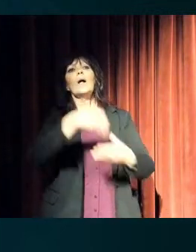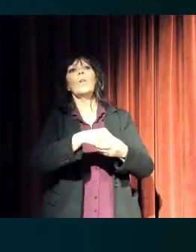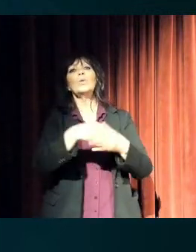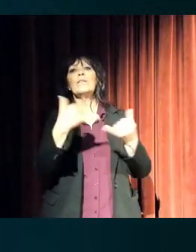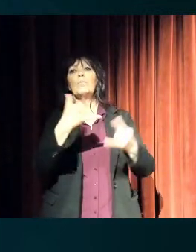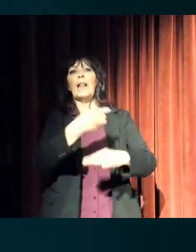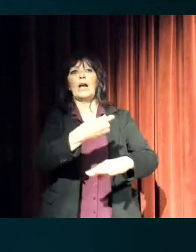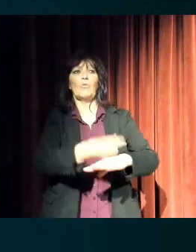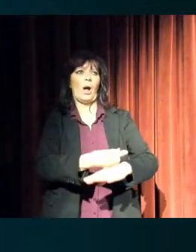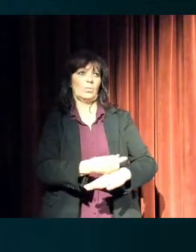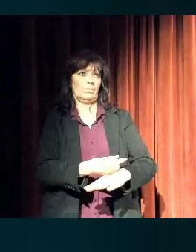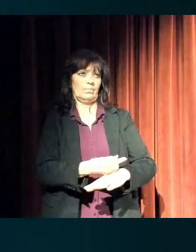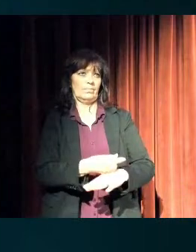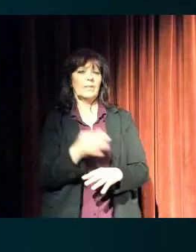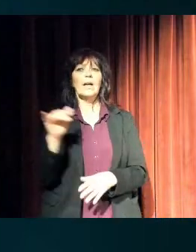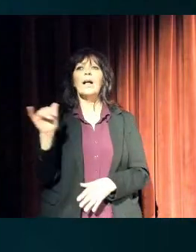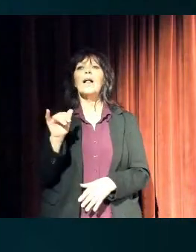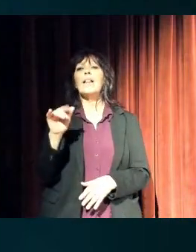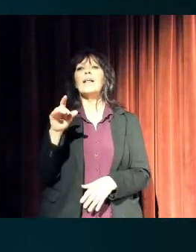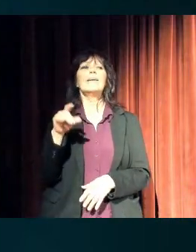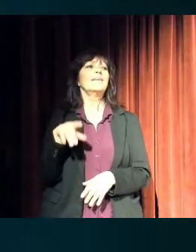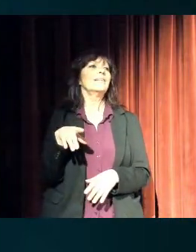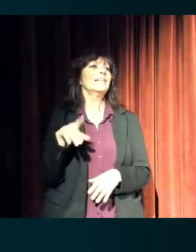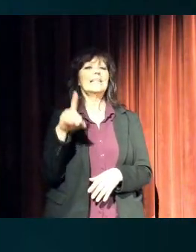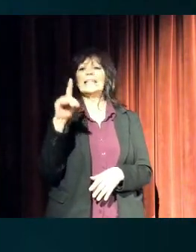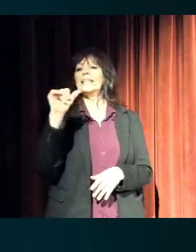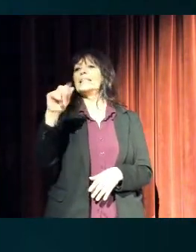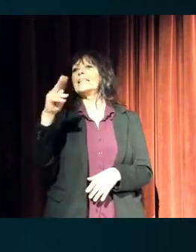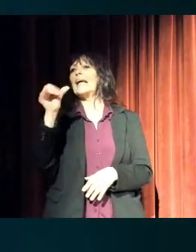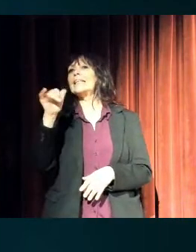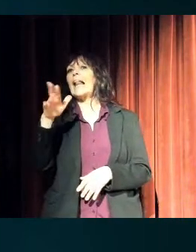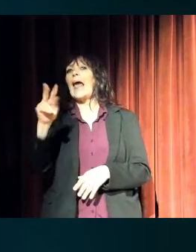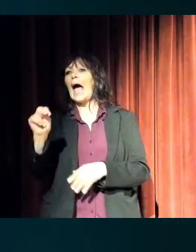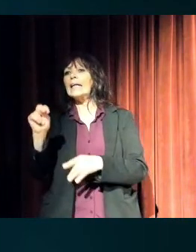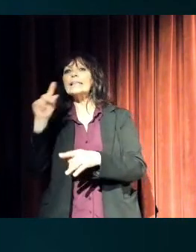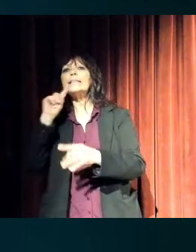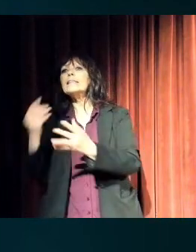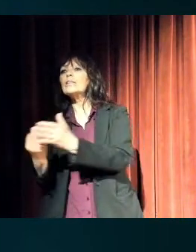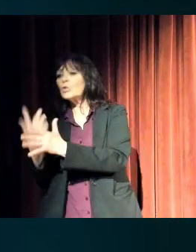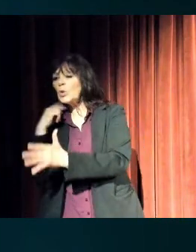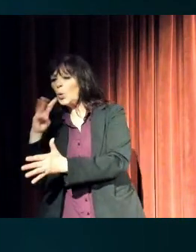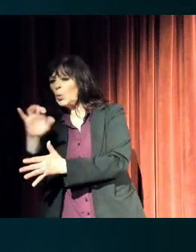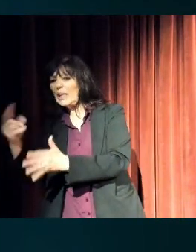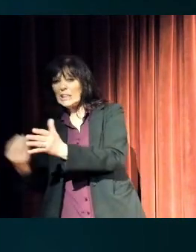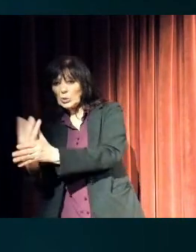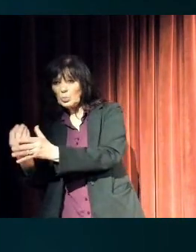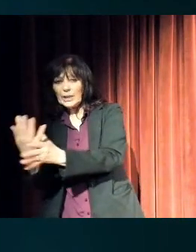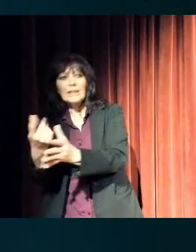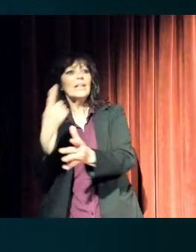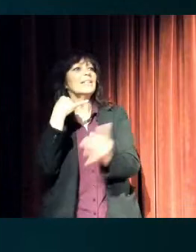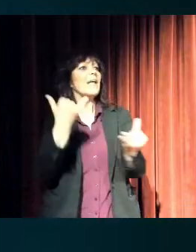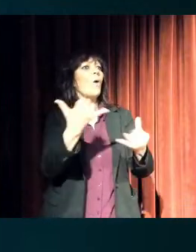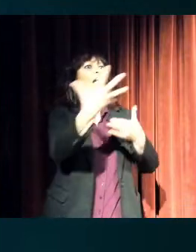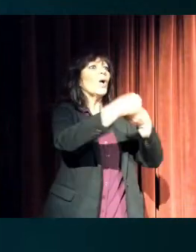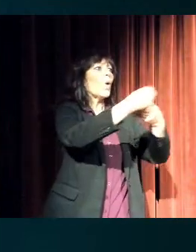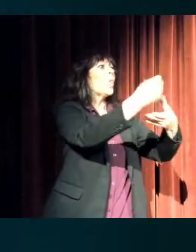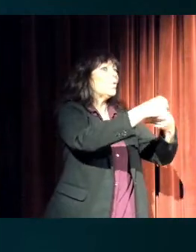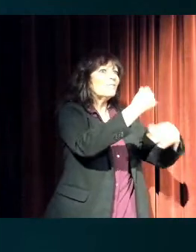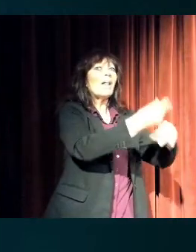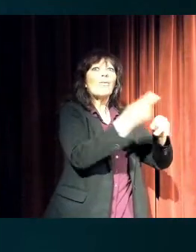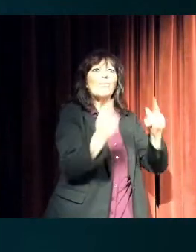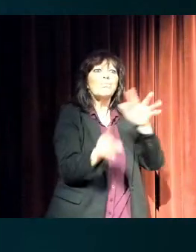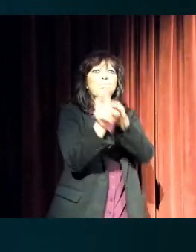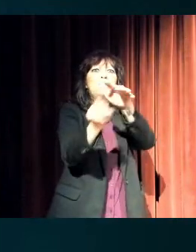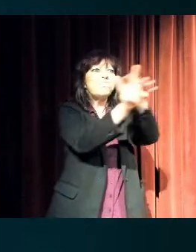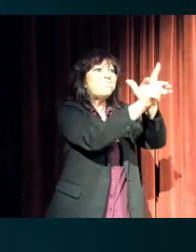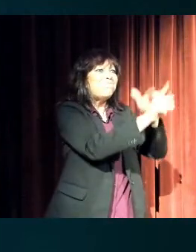playgrounds. Like dandelions in the spring, inclusive playgrounds are popping up all over the park system.